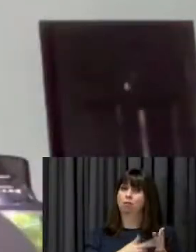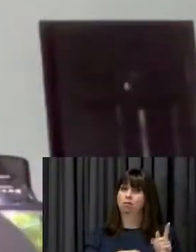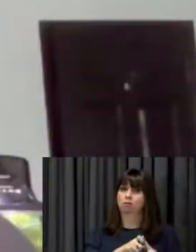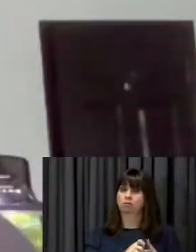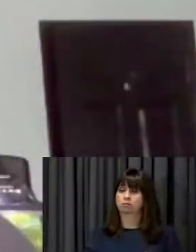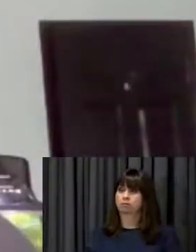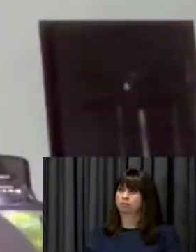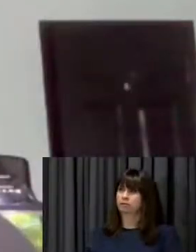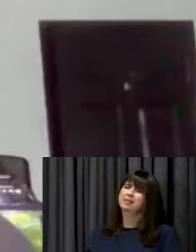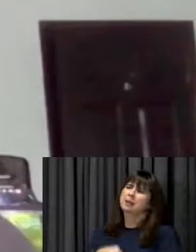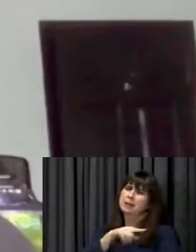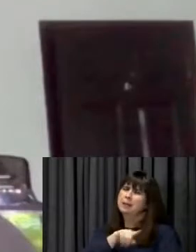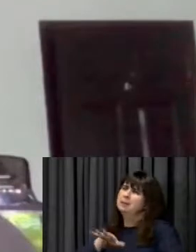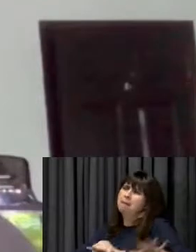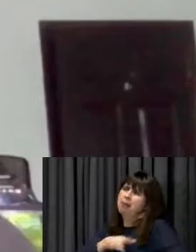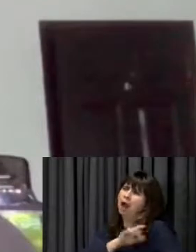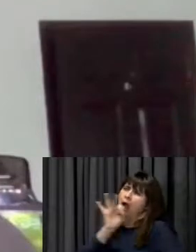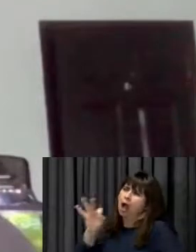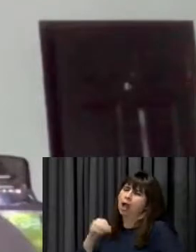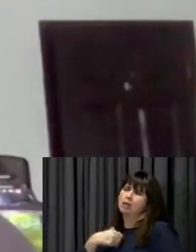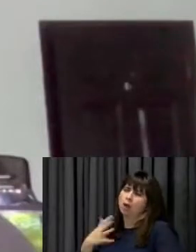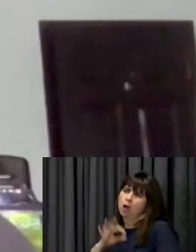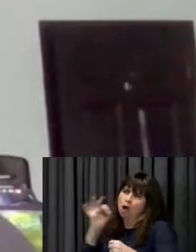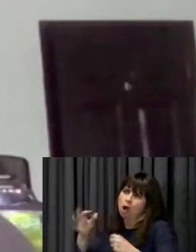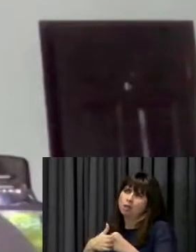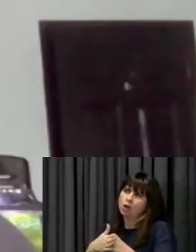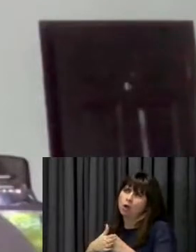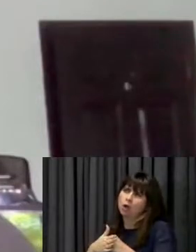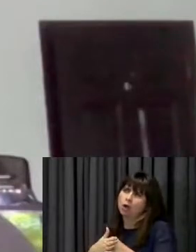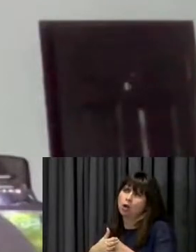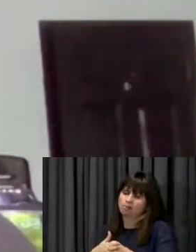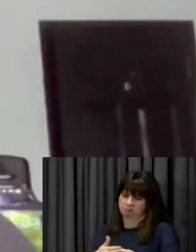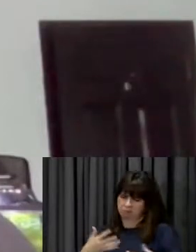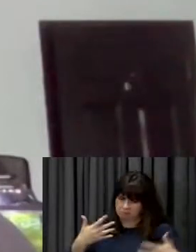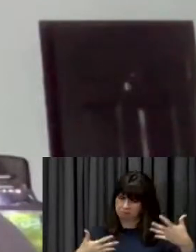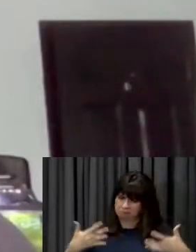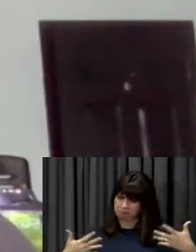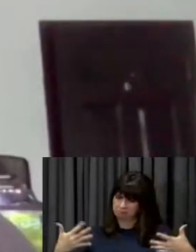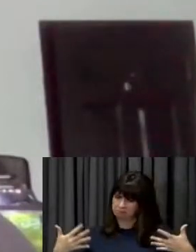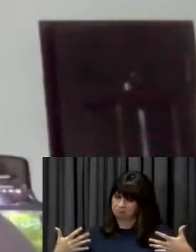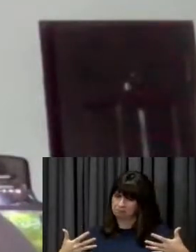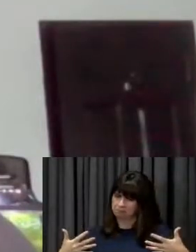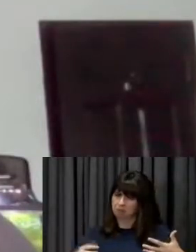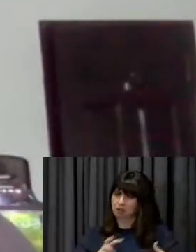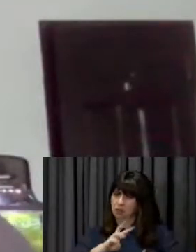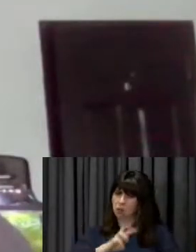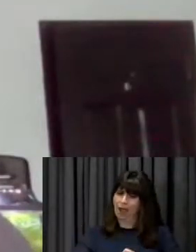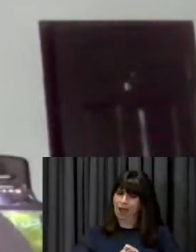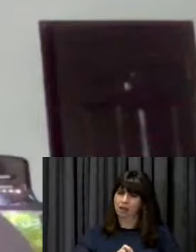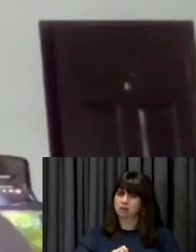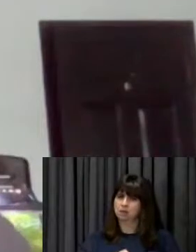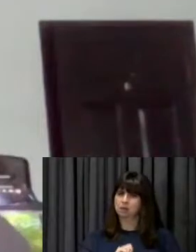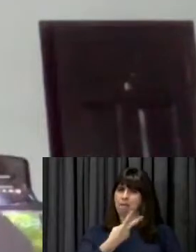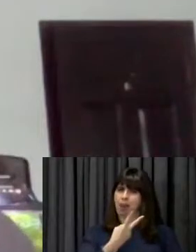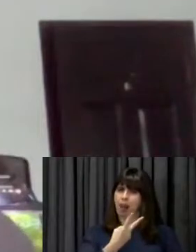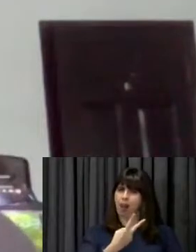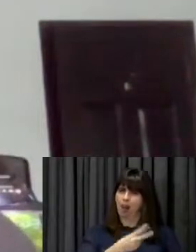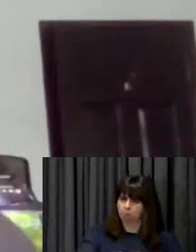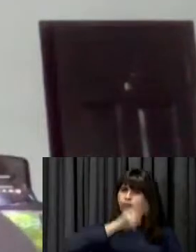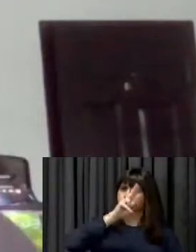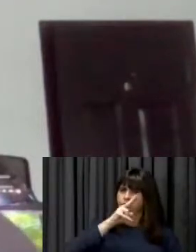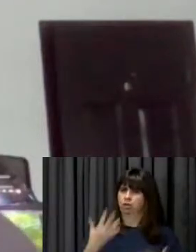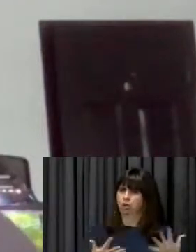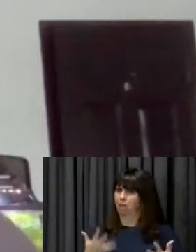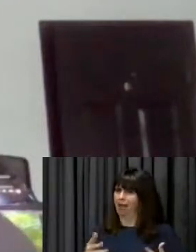up on James's question. The current UK data shows the coronavirus rate in Wales is nearly twice as high as other parts of the UK. And